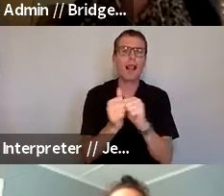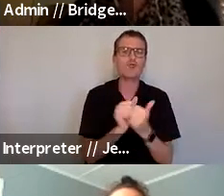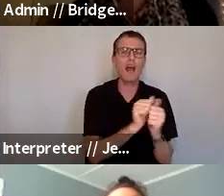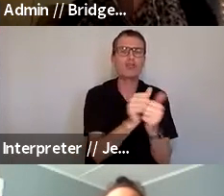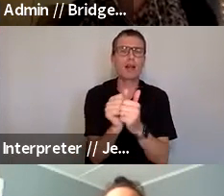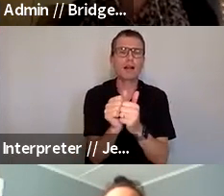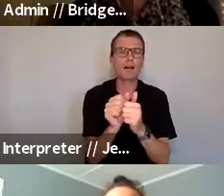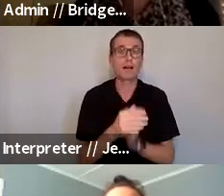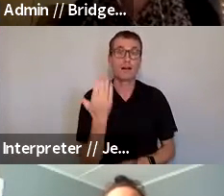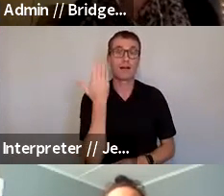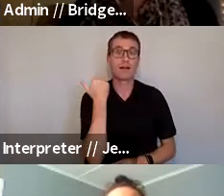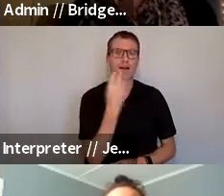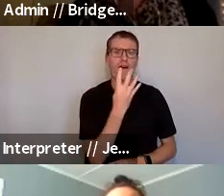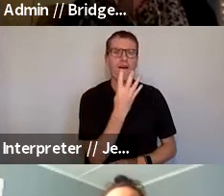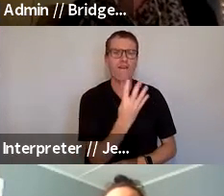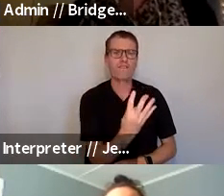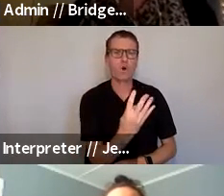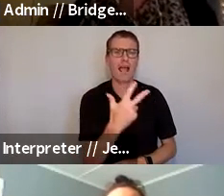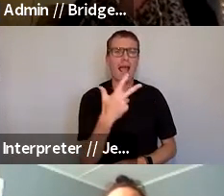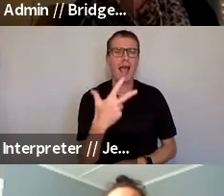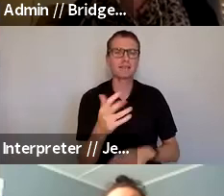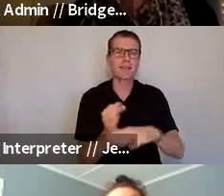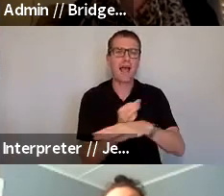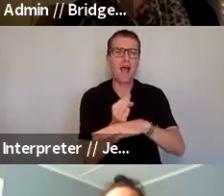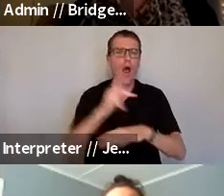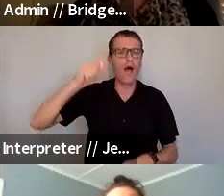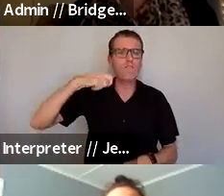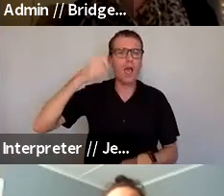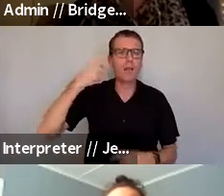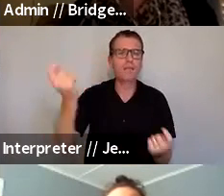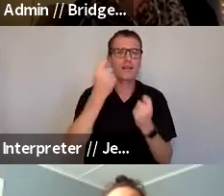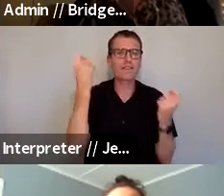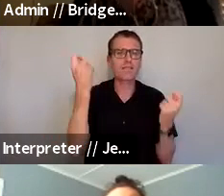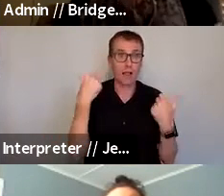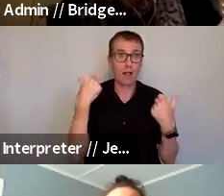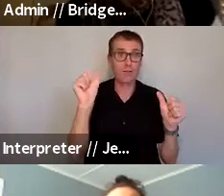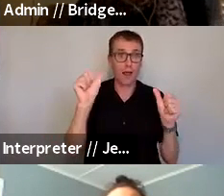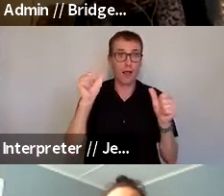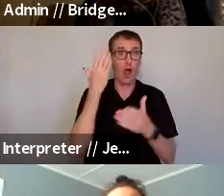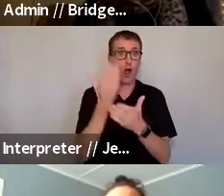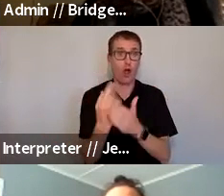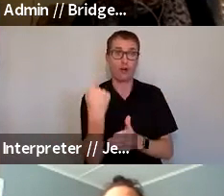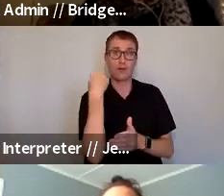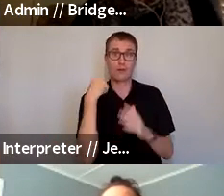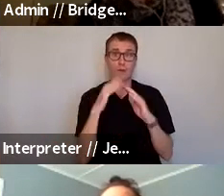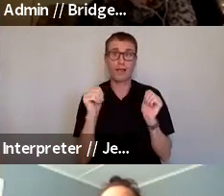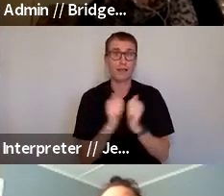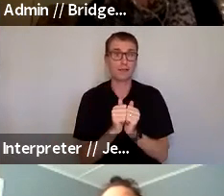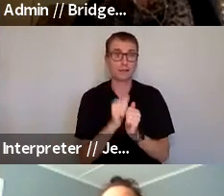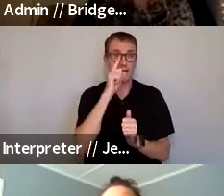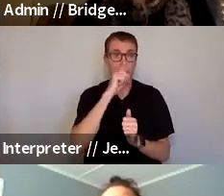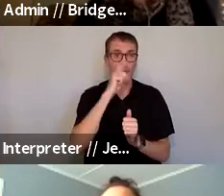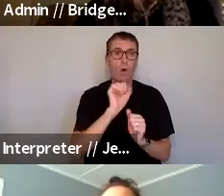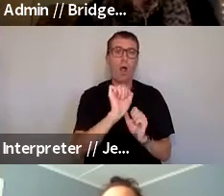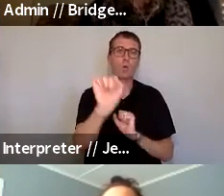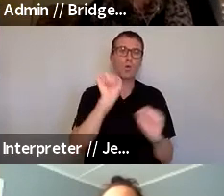48-hour film festival went ahead at the weekend with people creating short films from their own homes. I